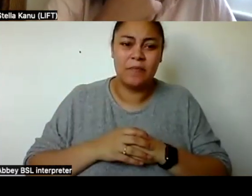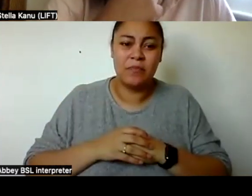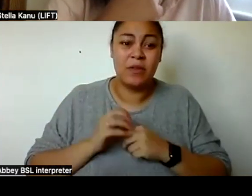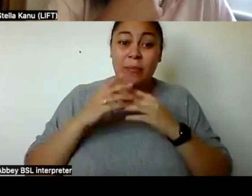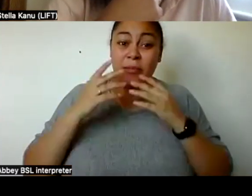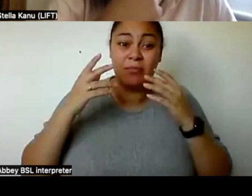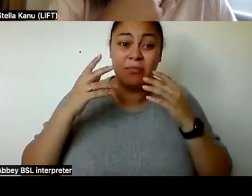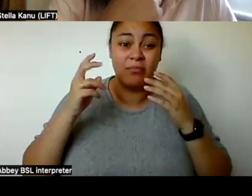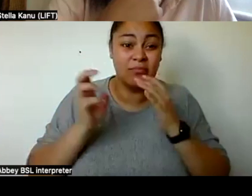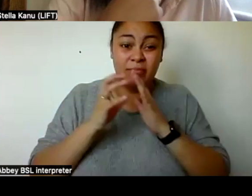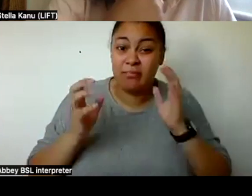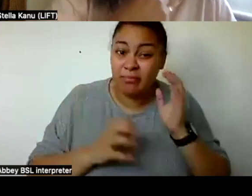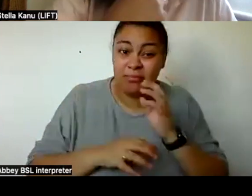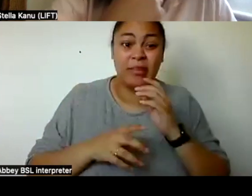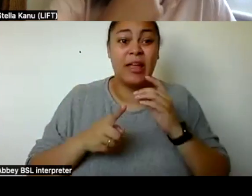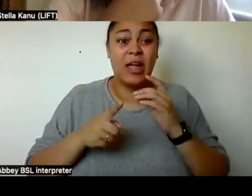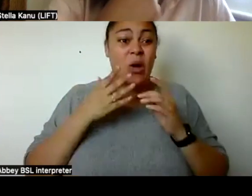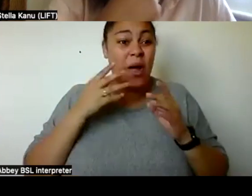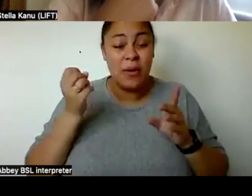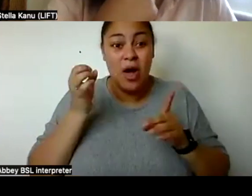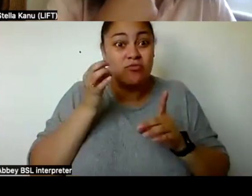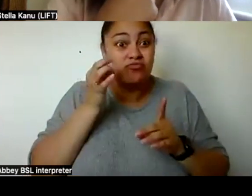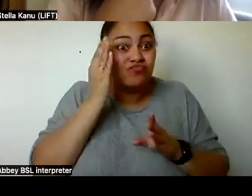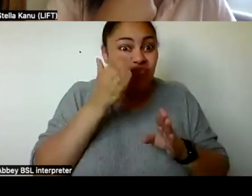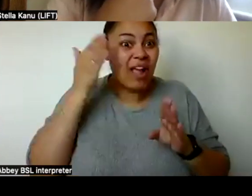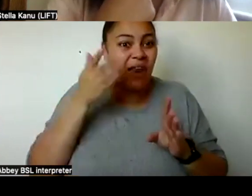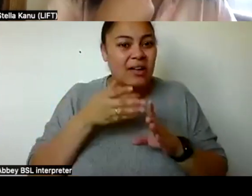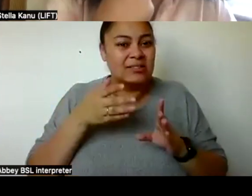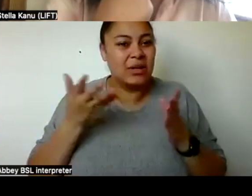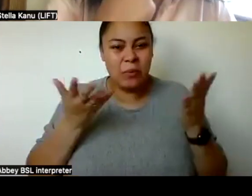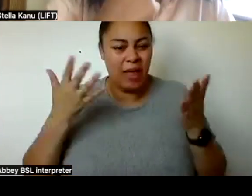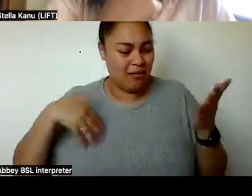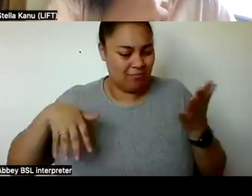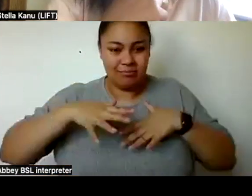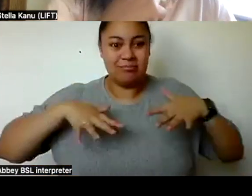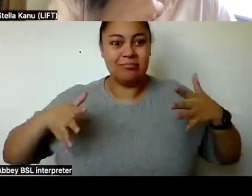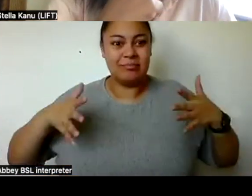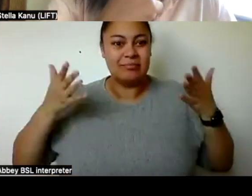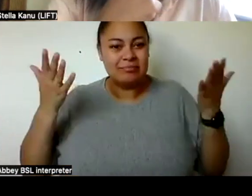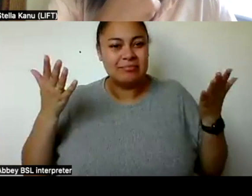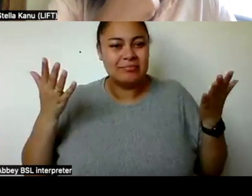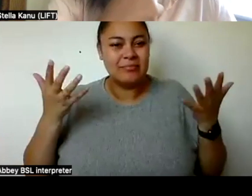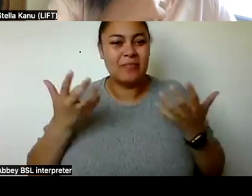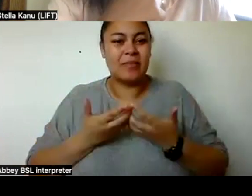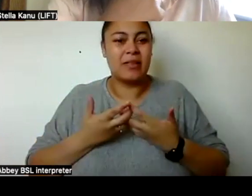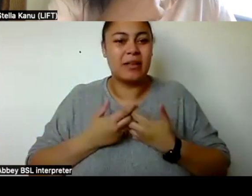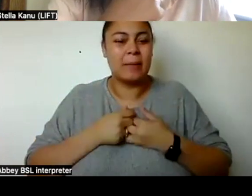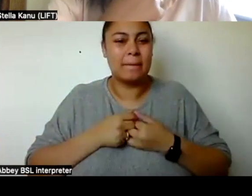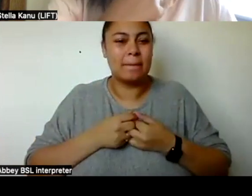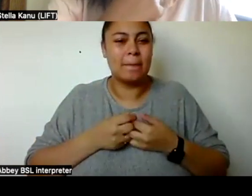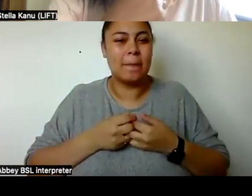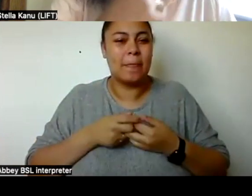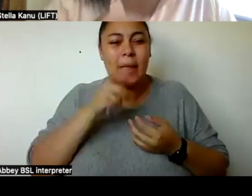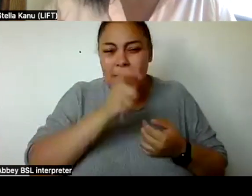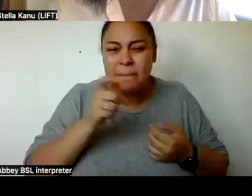is recognizing that there is a world within a world, even in our own locations and within our own workplaces, that people are having